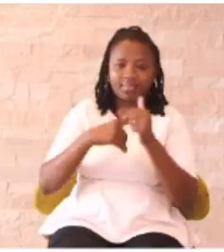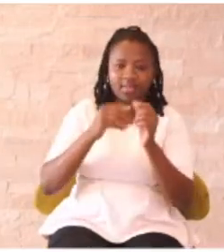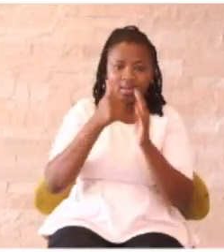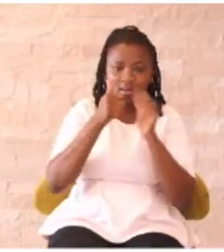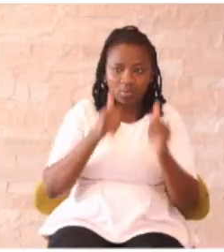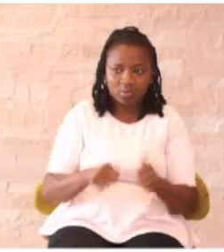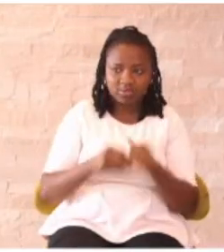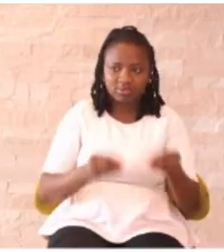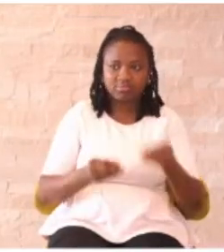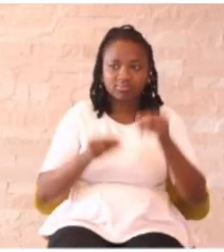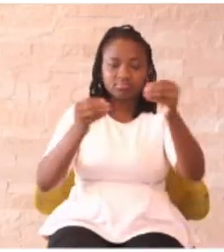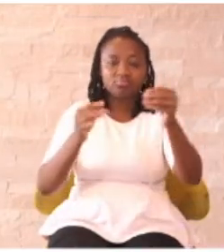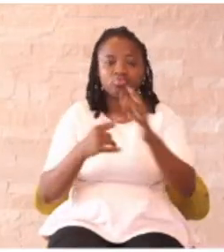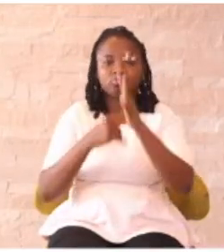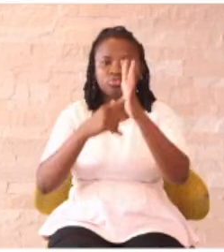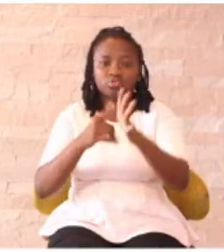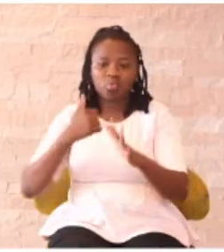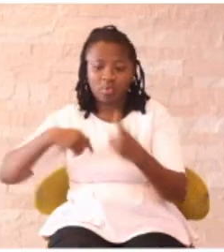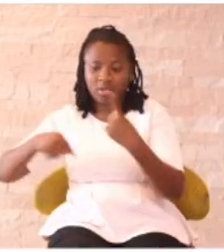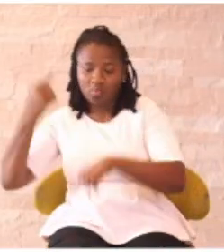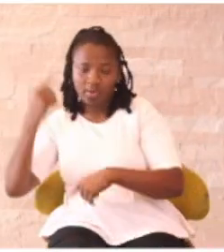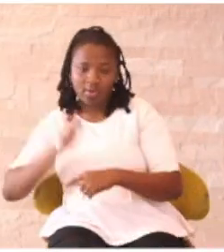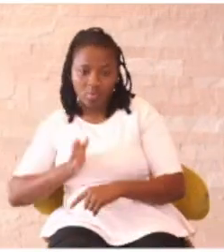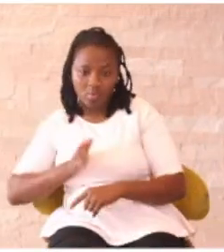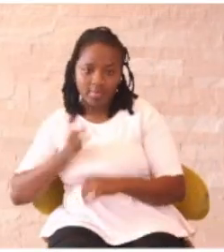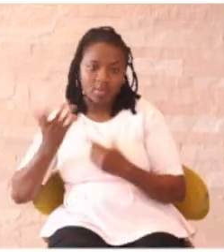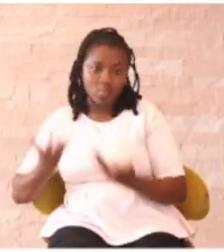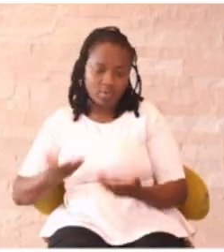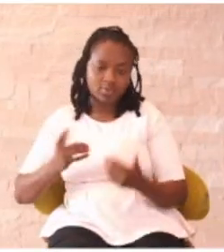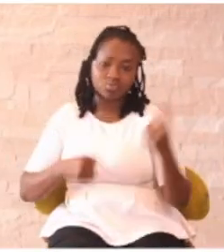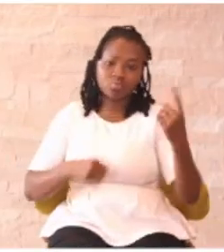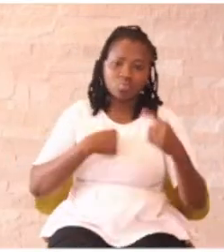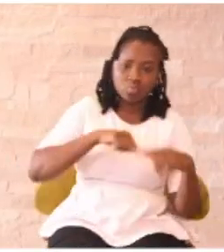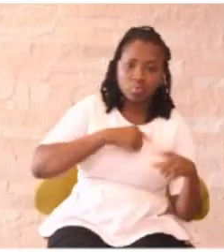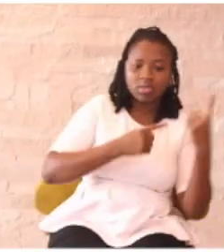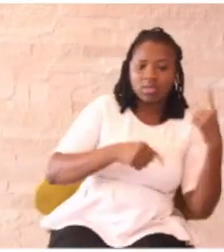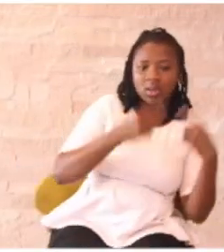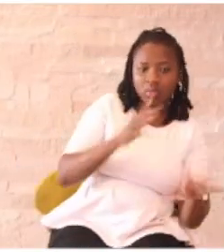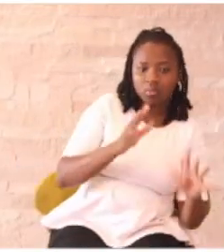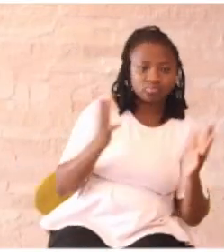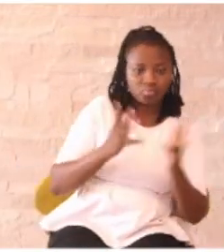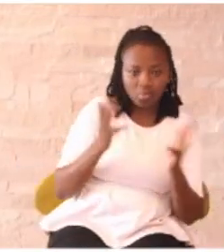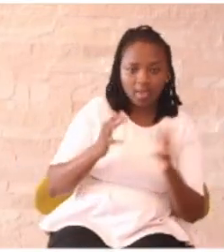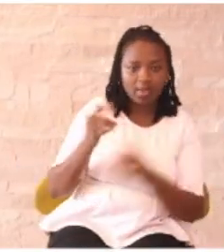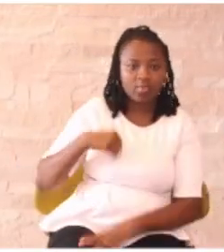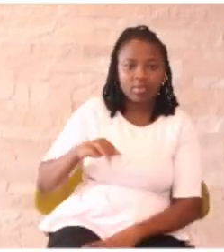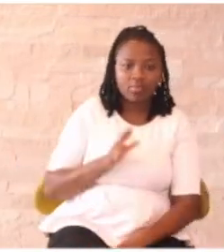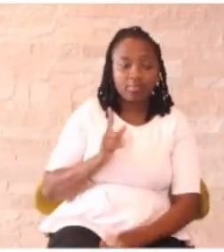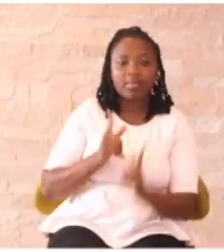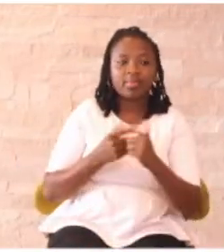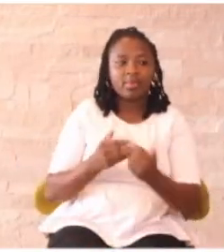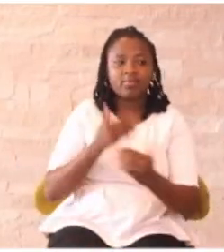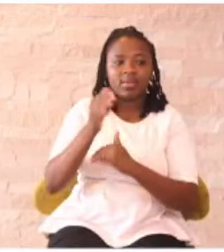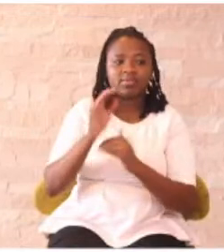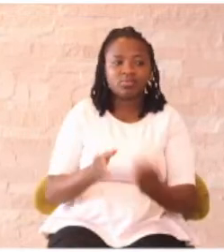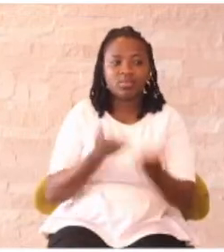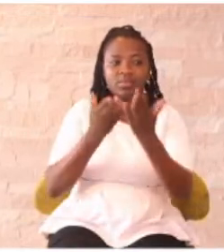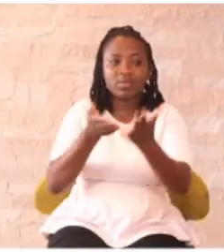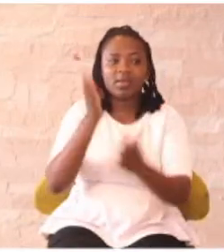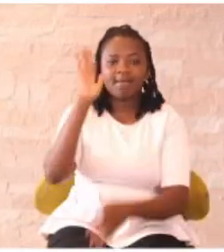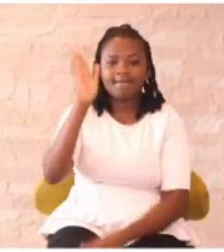the wins and the losses for us women. And after that, we developed a position paper, which we presented in